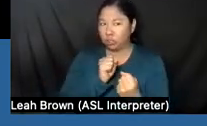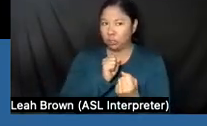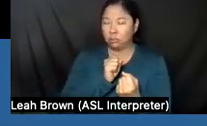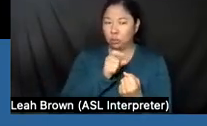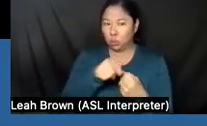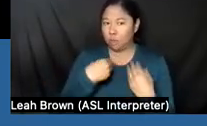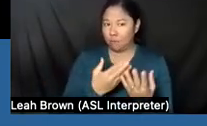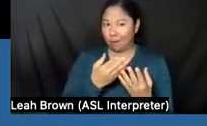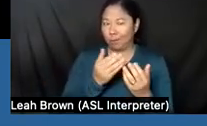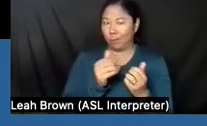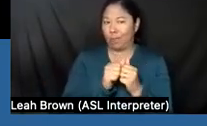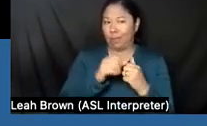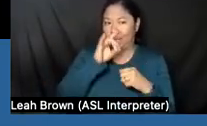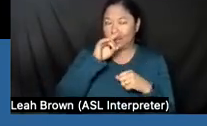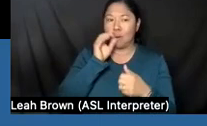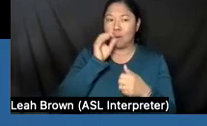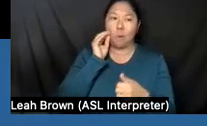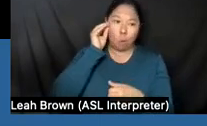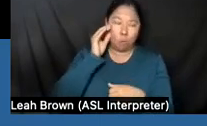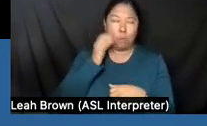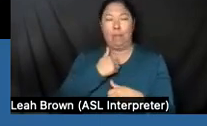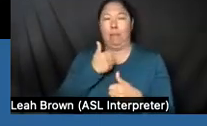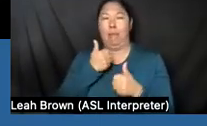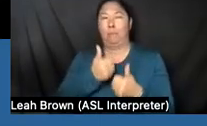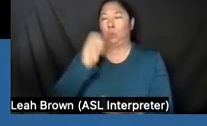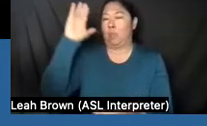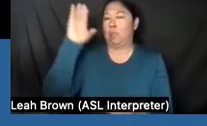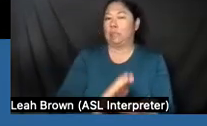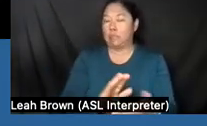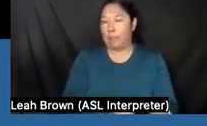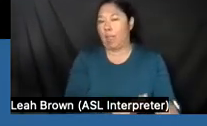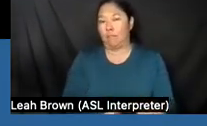times that those behaviors or tantrums do occur.